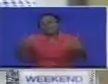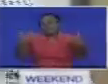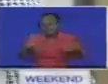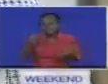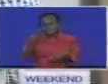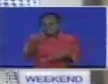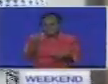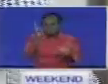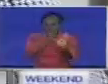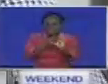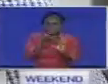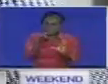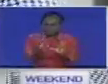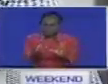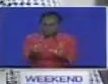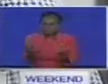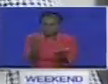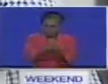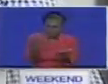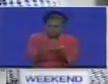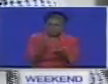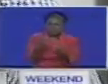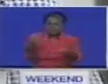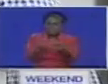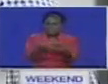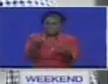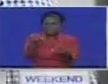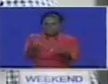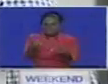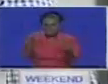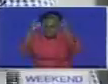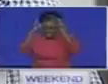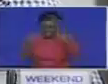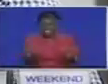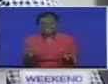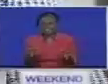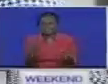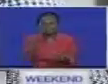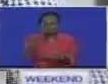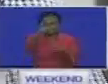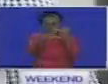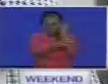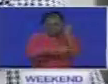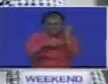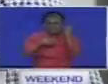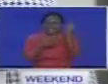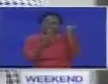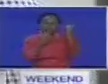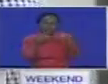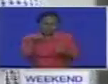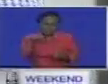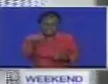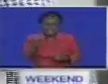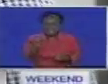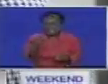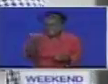file, who participate in party nominations, who are members of parties, who actually define the destiny of this country. So I think, and I hope with together with Mujiri, with